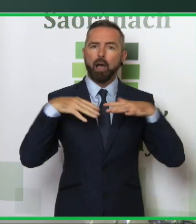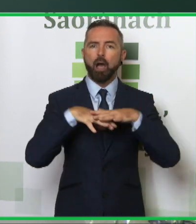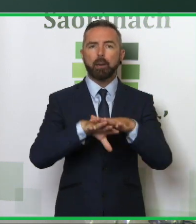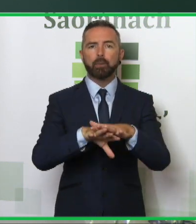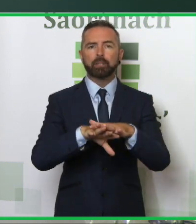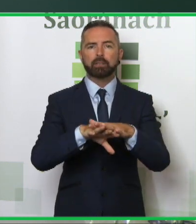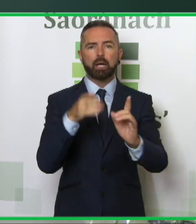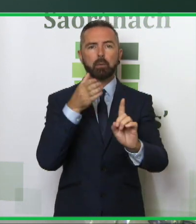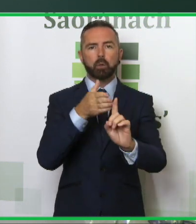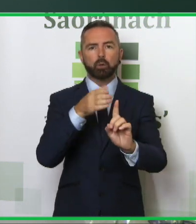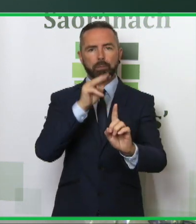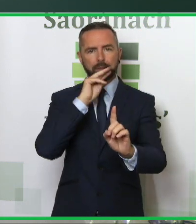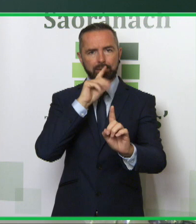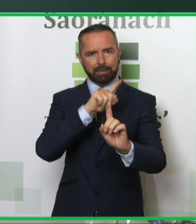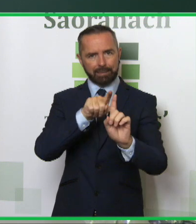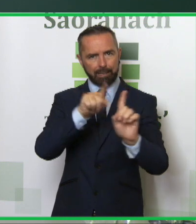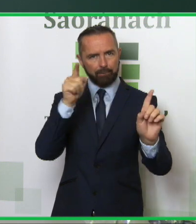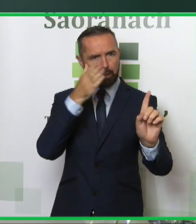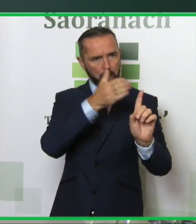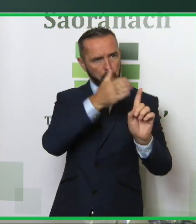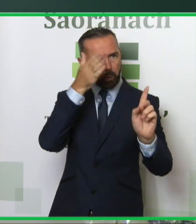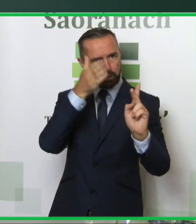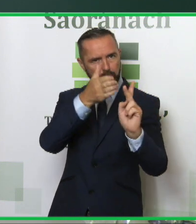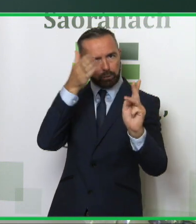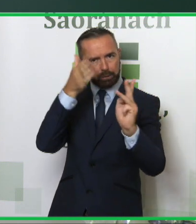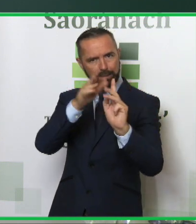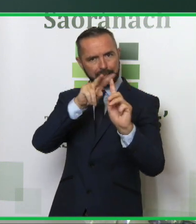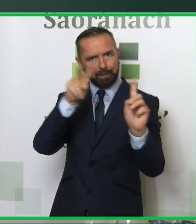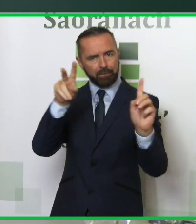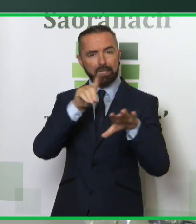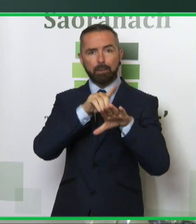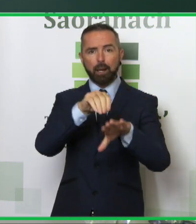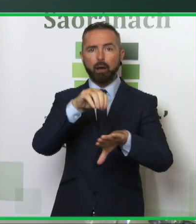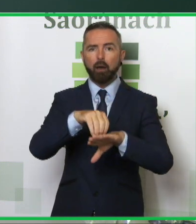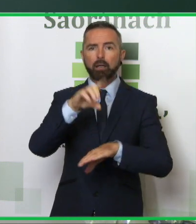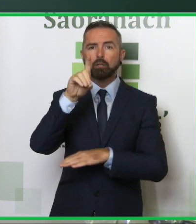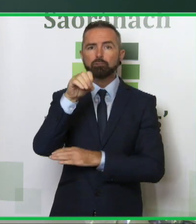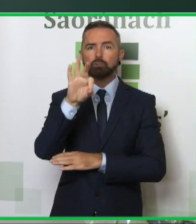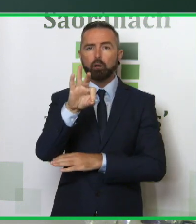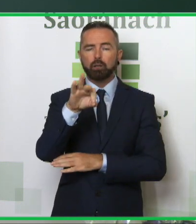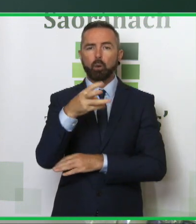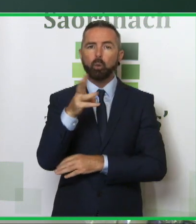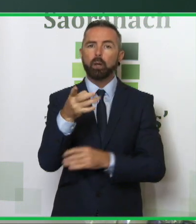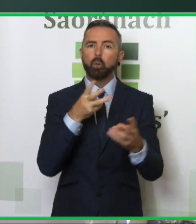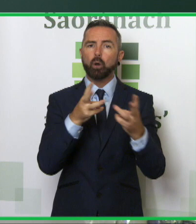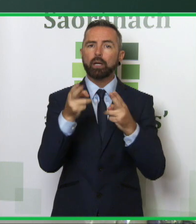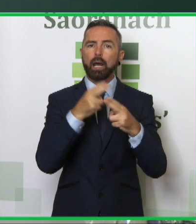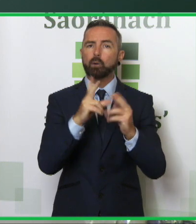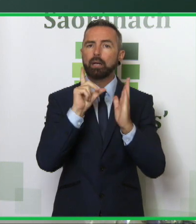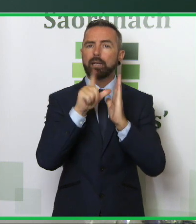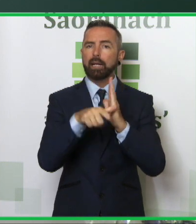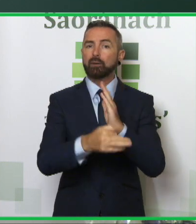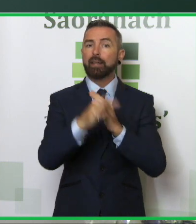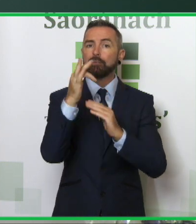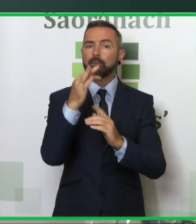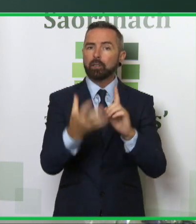that you will take a different approach for certain drugs compared to others. The definition of that we will work out in stage 3 if we come to that level